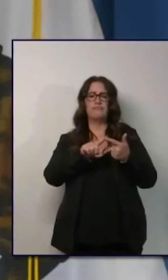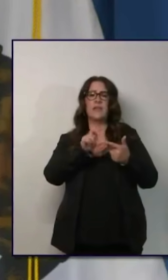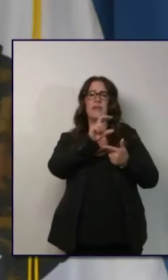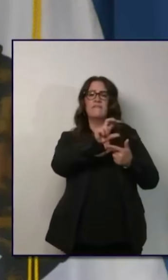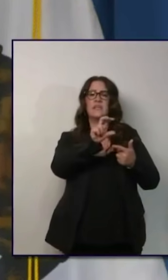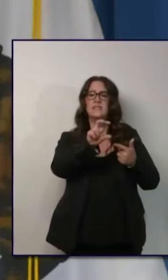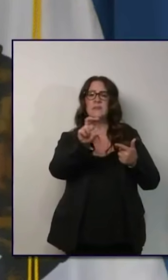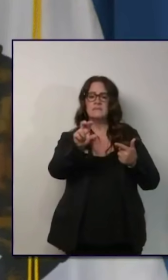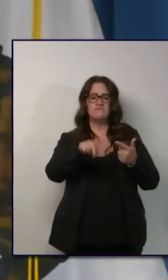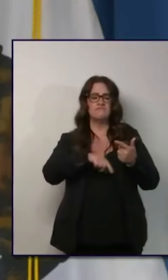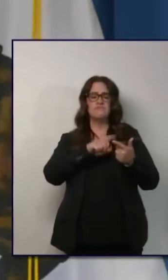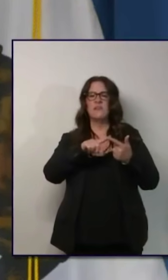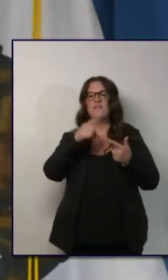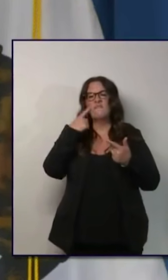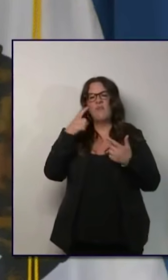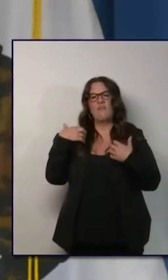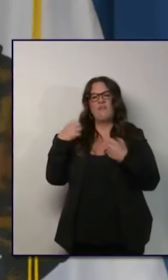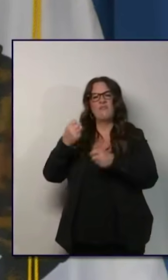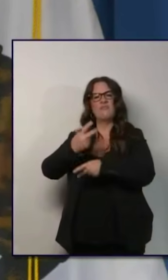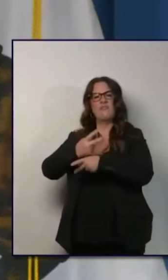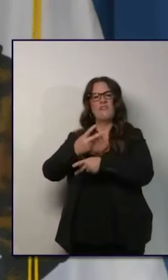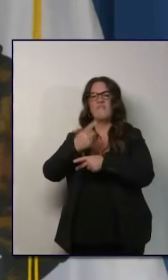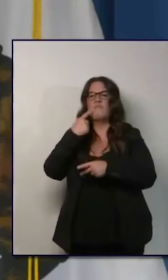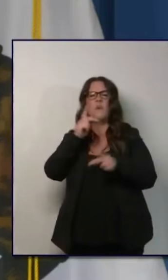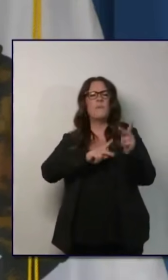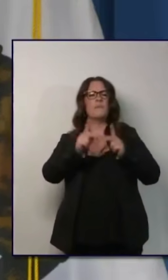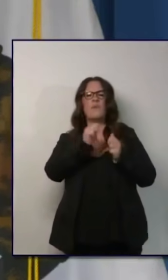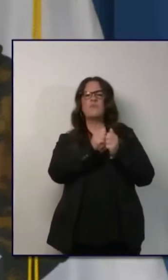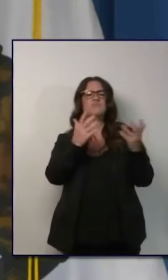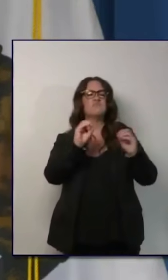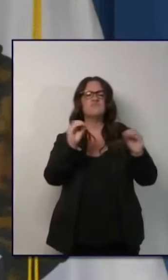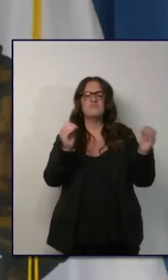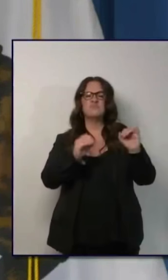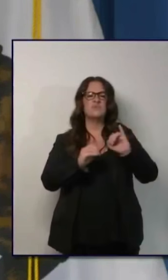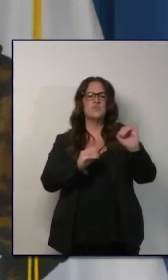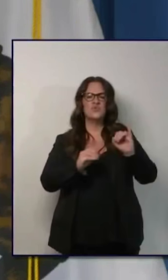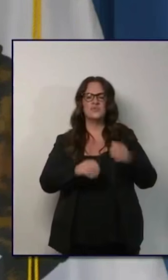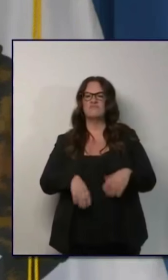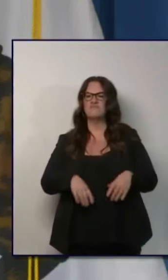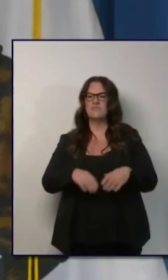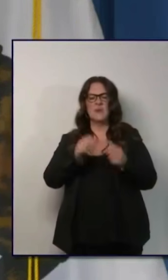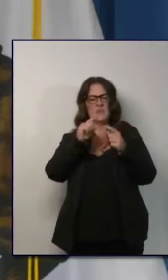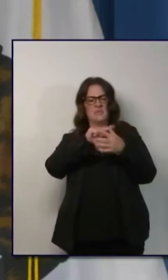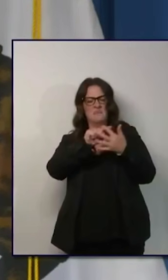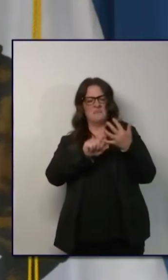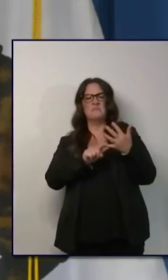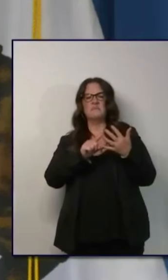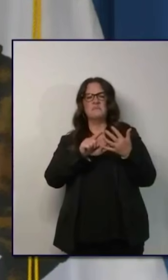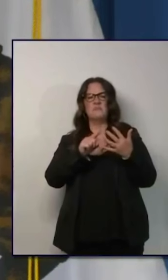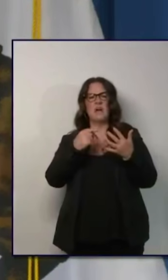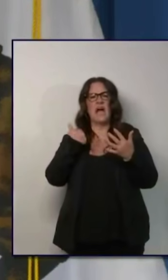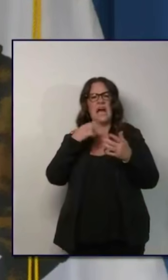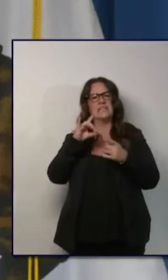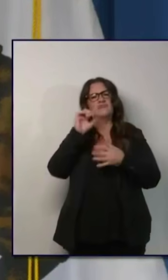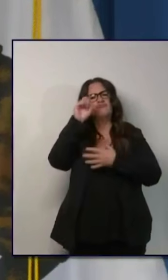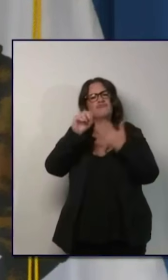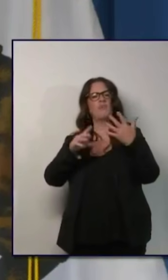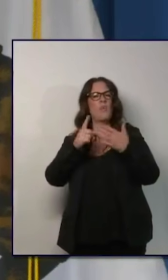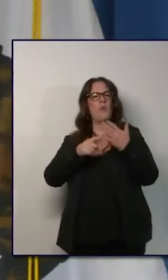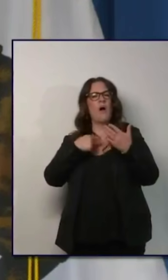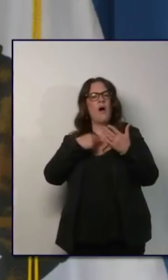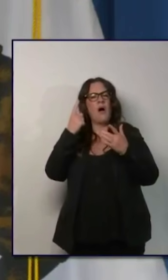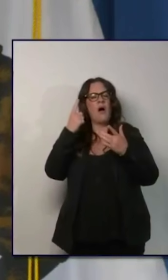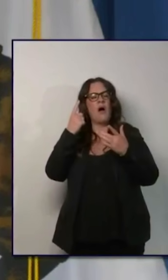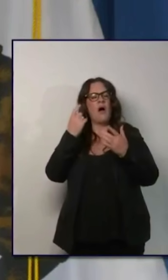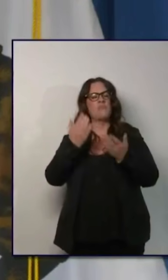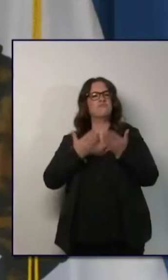health care to those that are currently without coverage. Series of specific proposals that we made in January. The